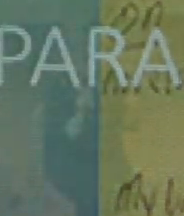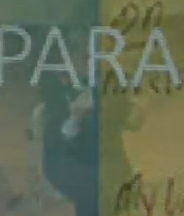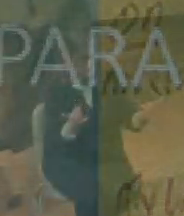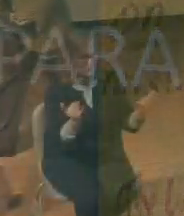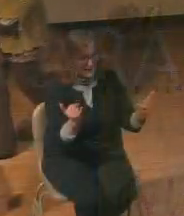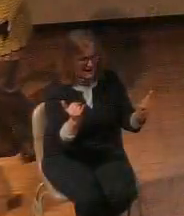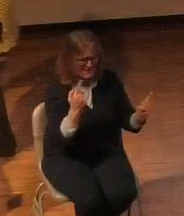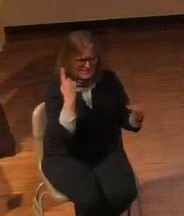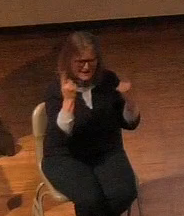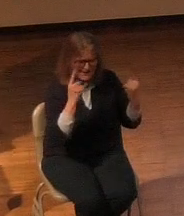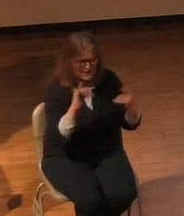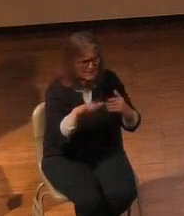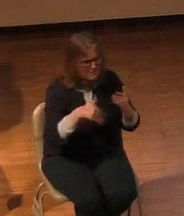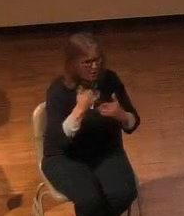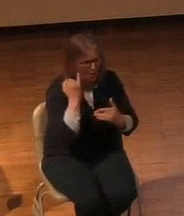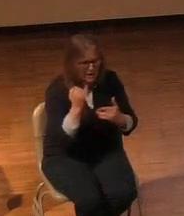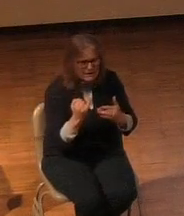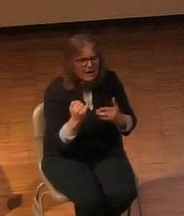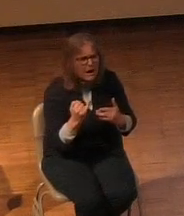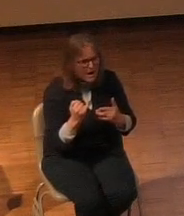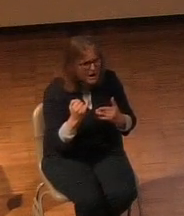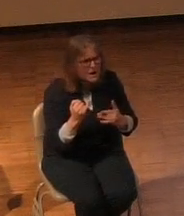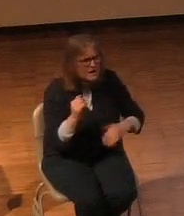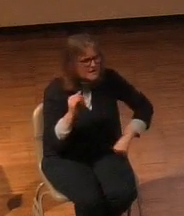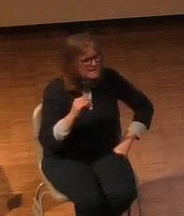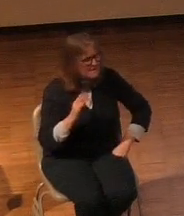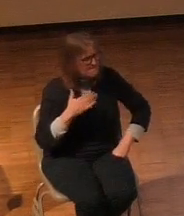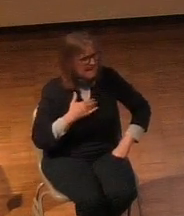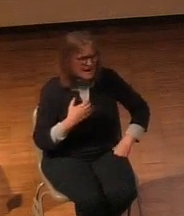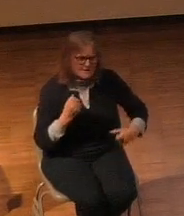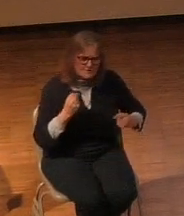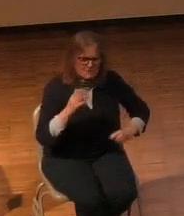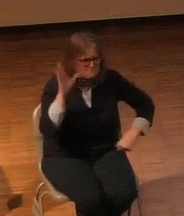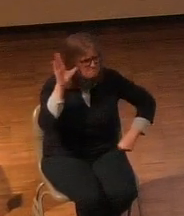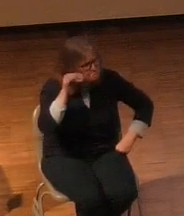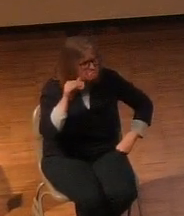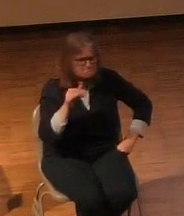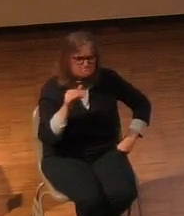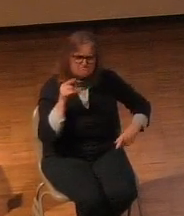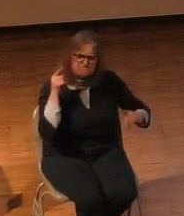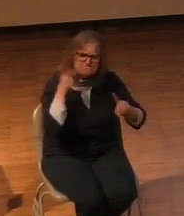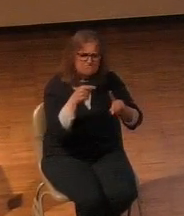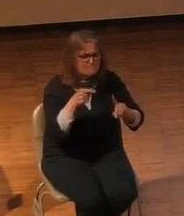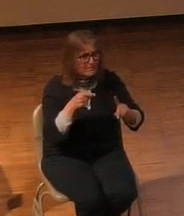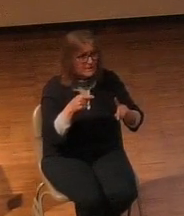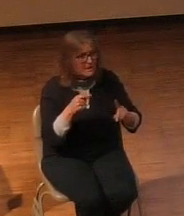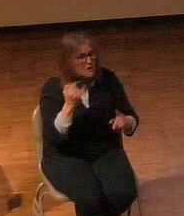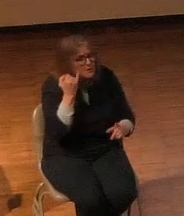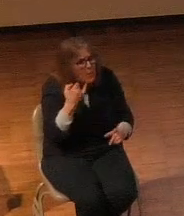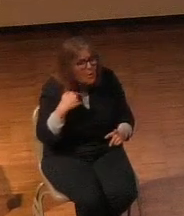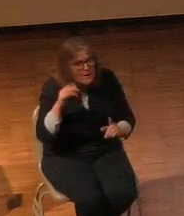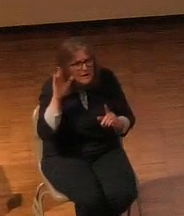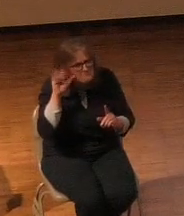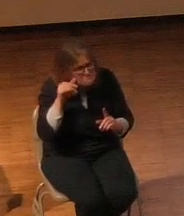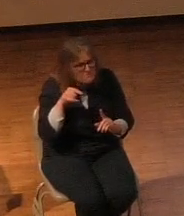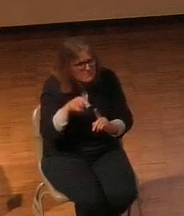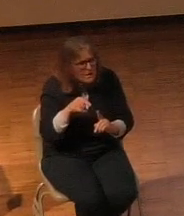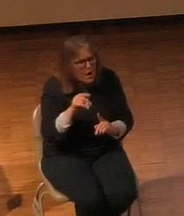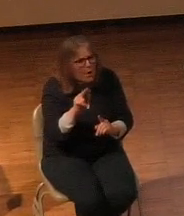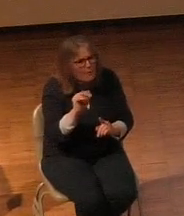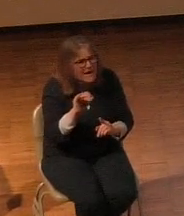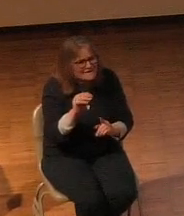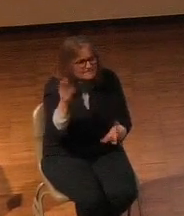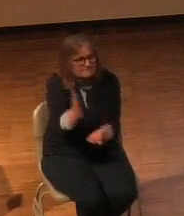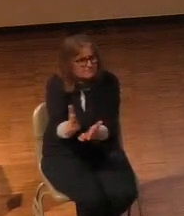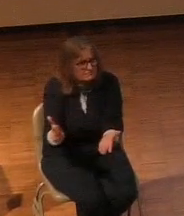journey, that whole idea of willing something into being. What if we willed racism out of being? What if we